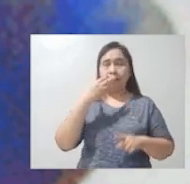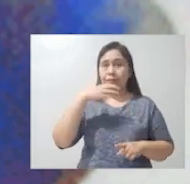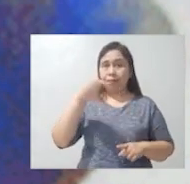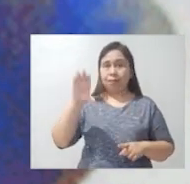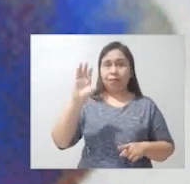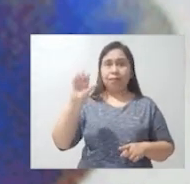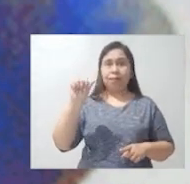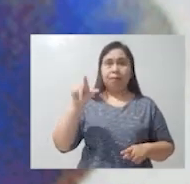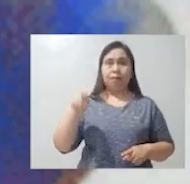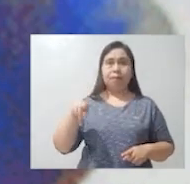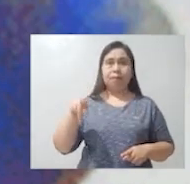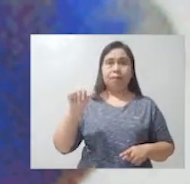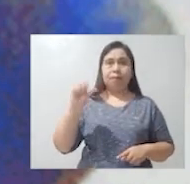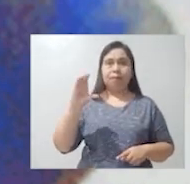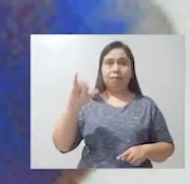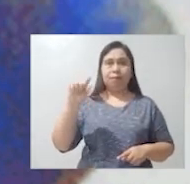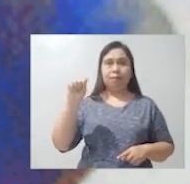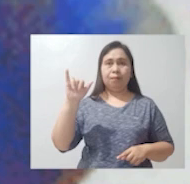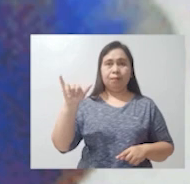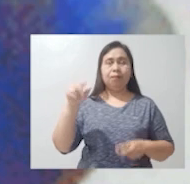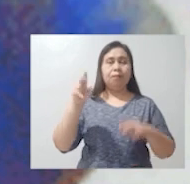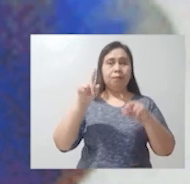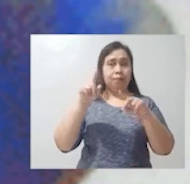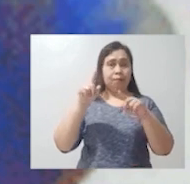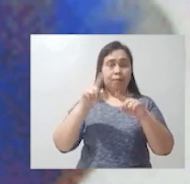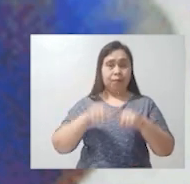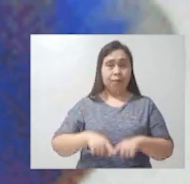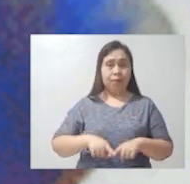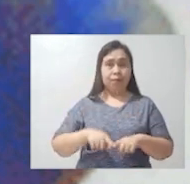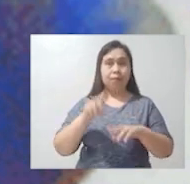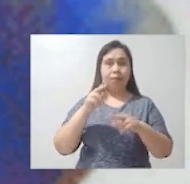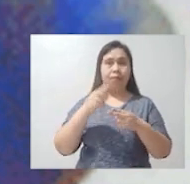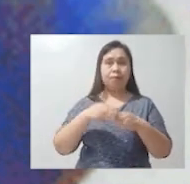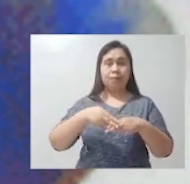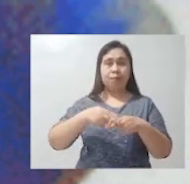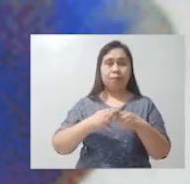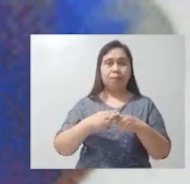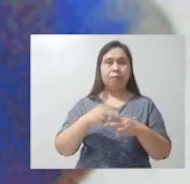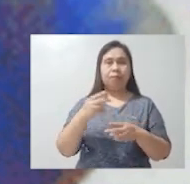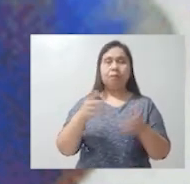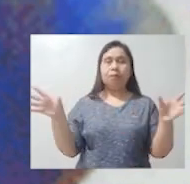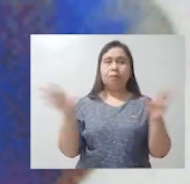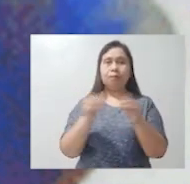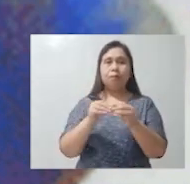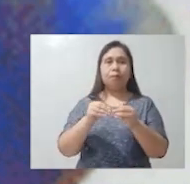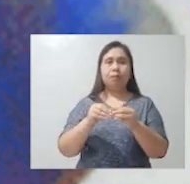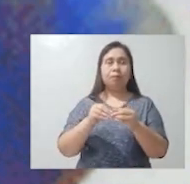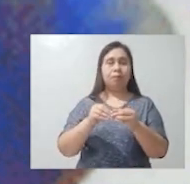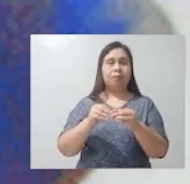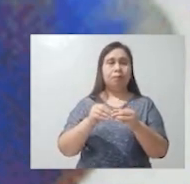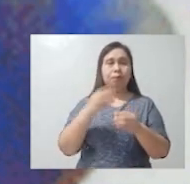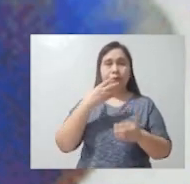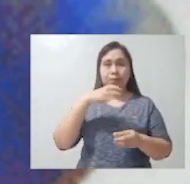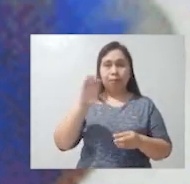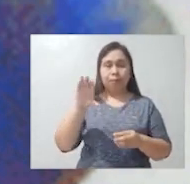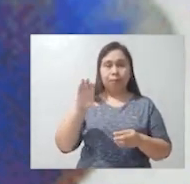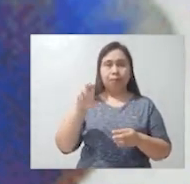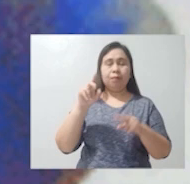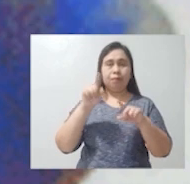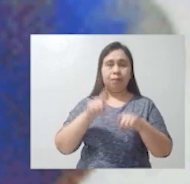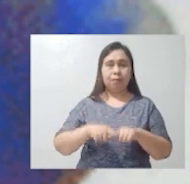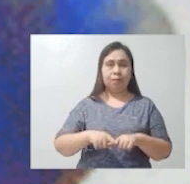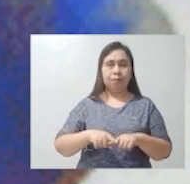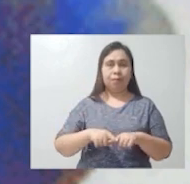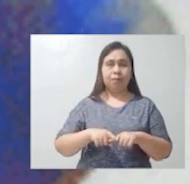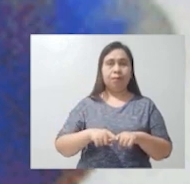heat capacity depends on mass, the amount of heat needed to change the temperature per unit should also be examined.